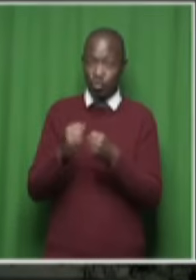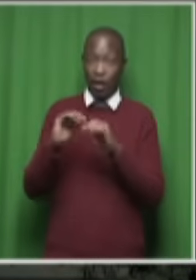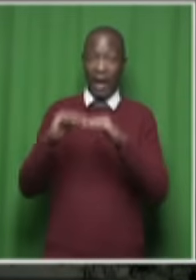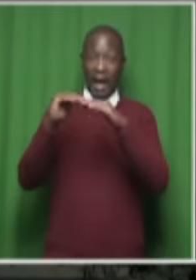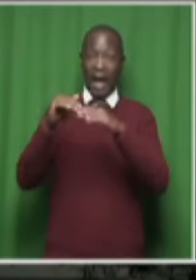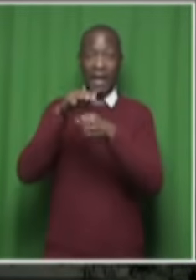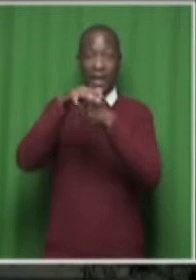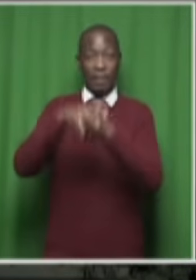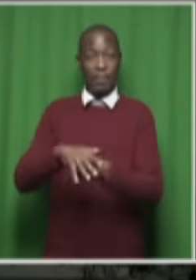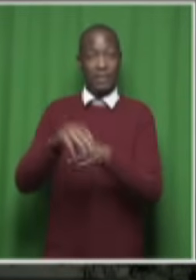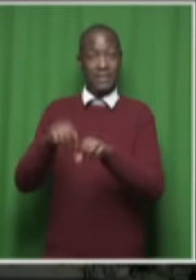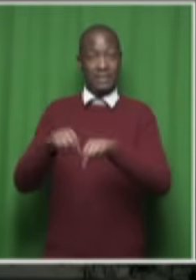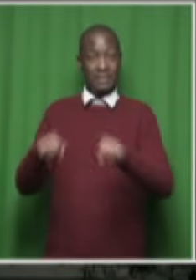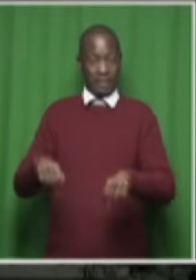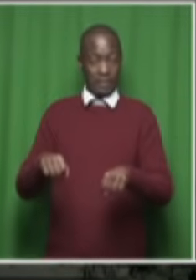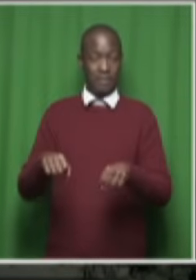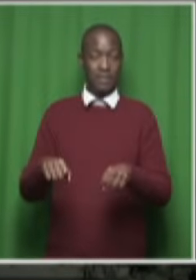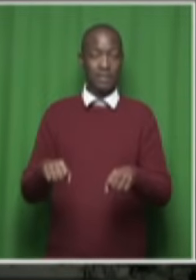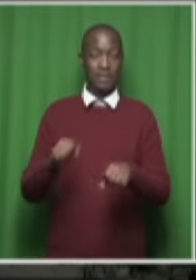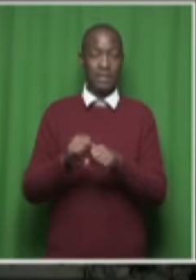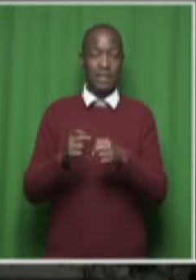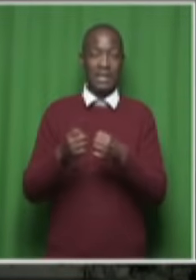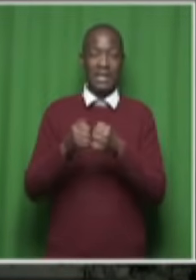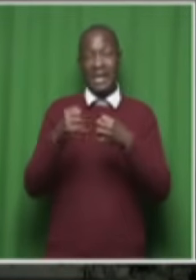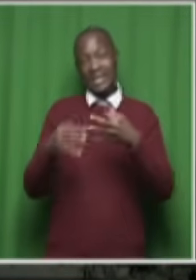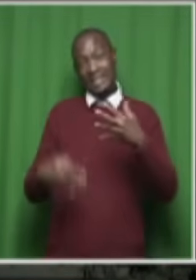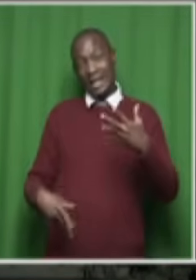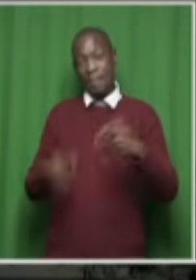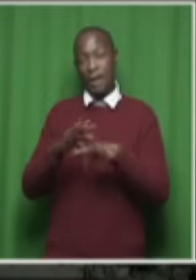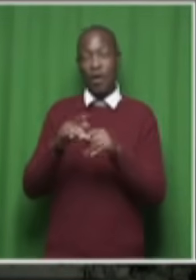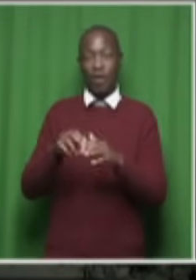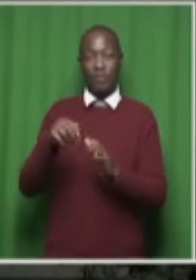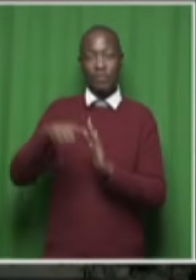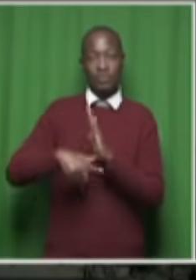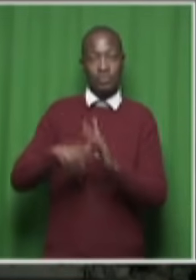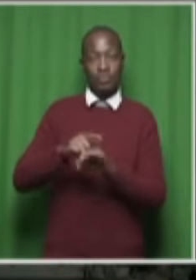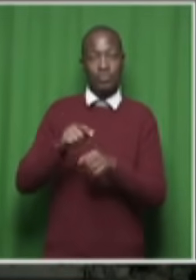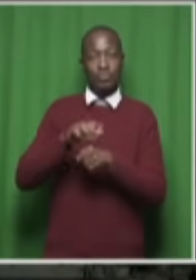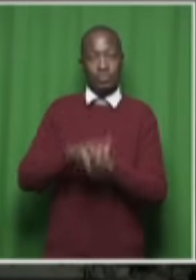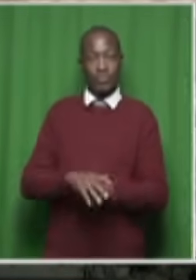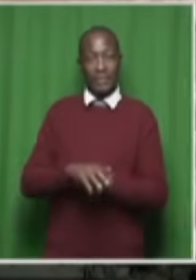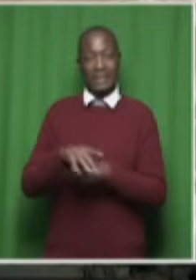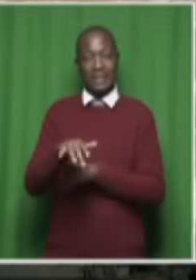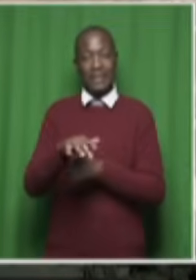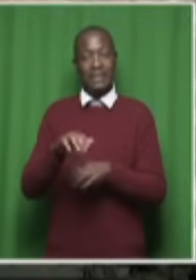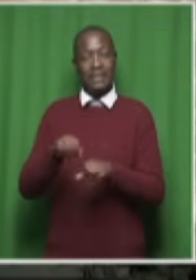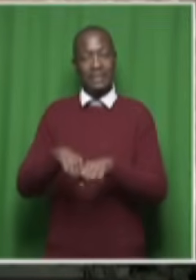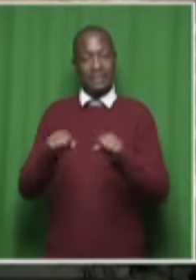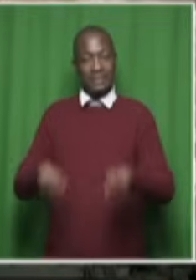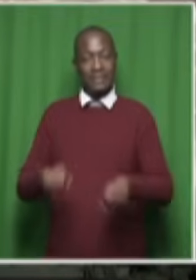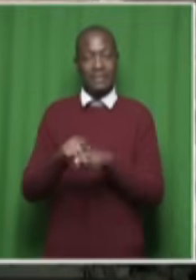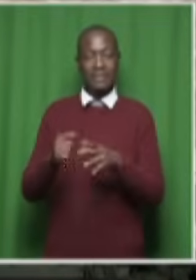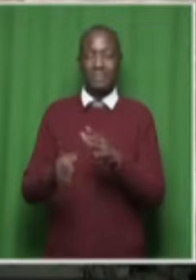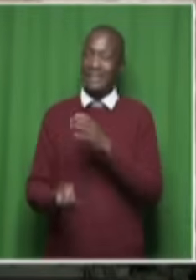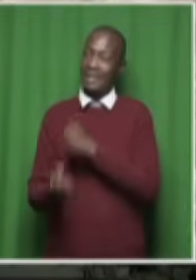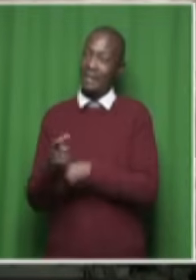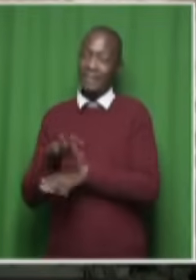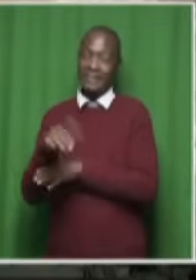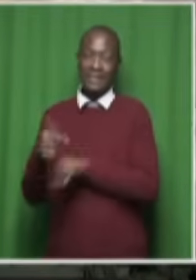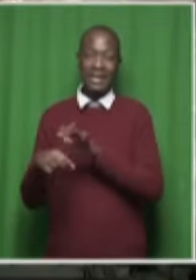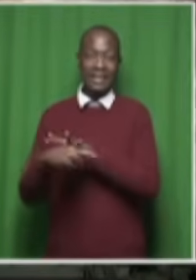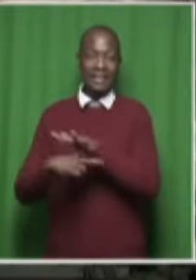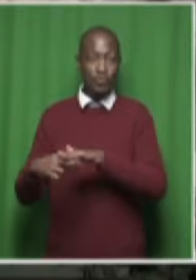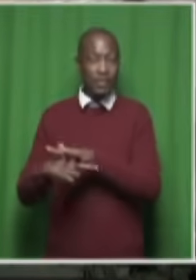some area, there usually is a number of low pressure systems that develop in another region in the same kind of area. And then you